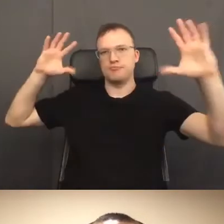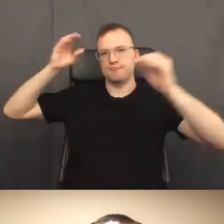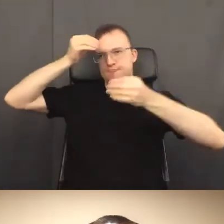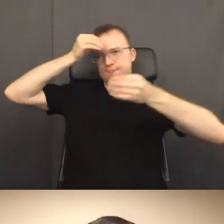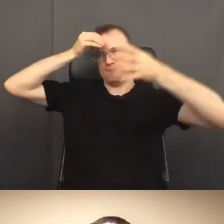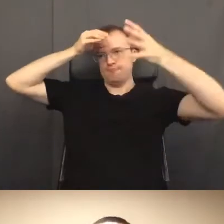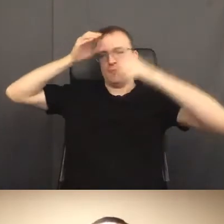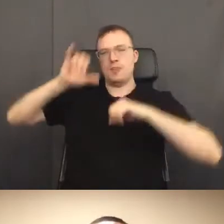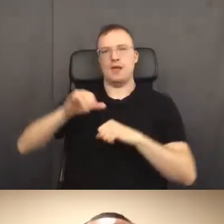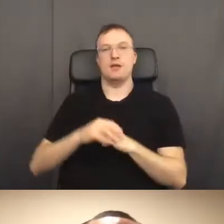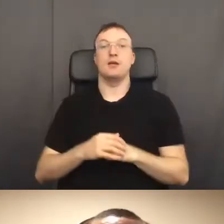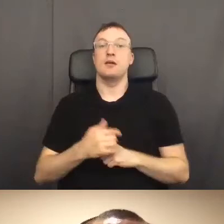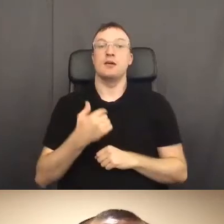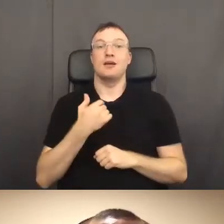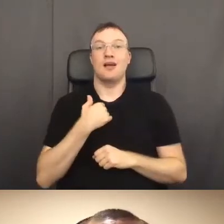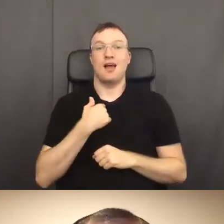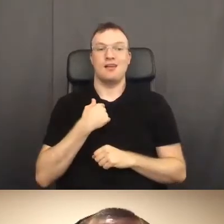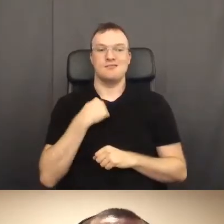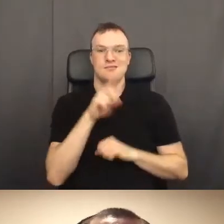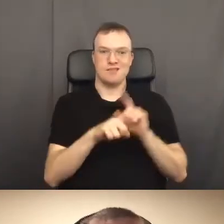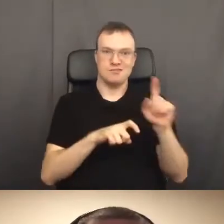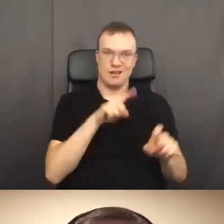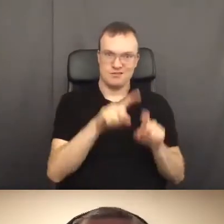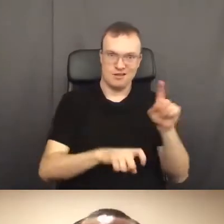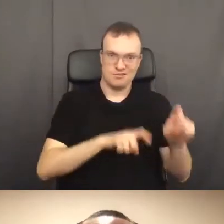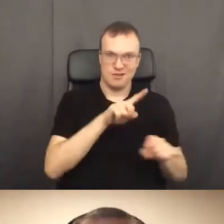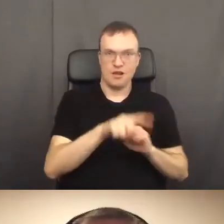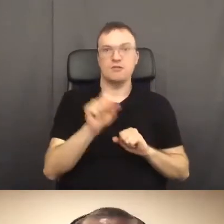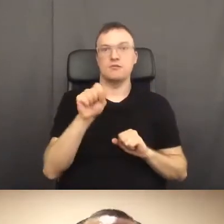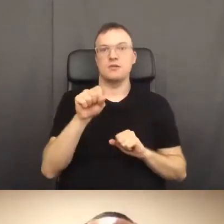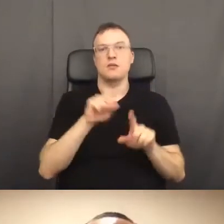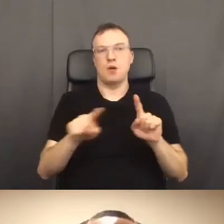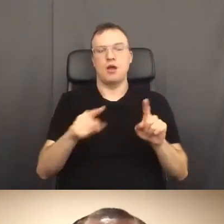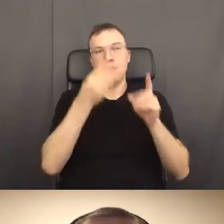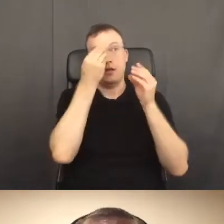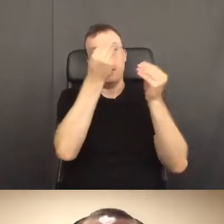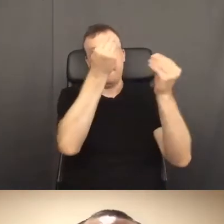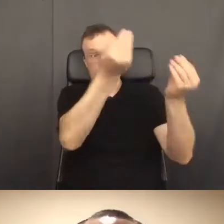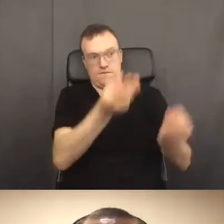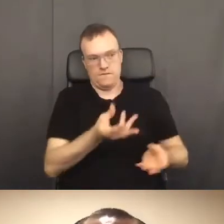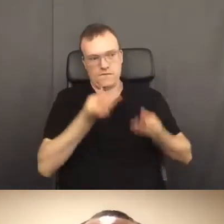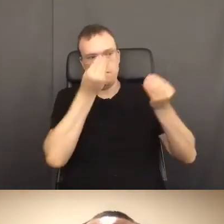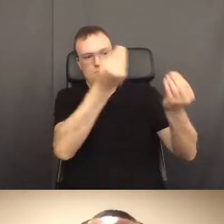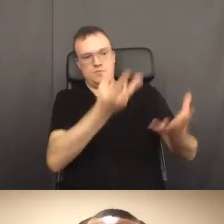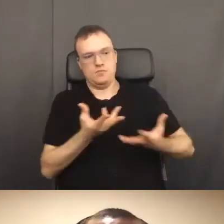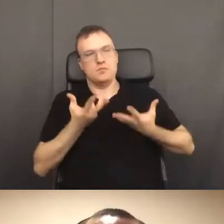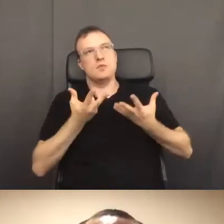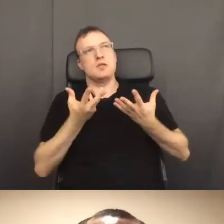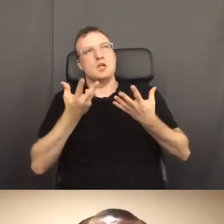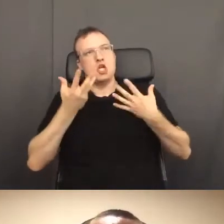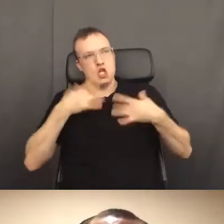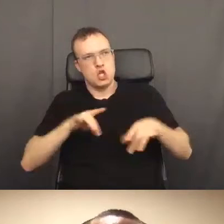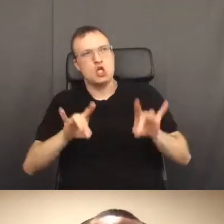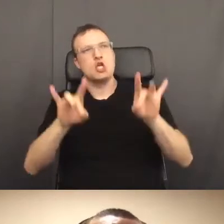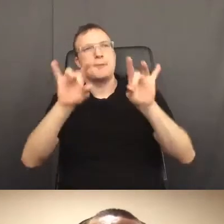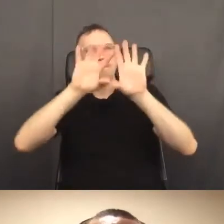even though I was aggressively asking questions, but I was like receiving everything and learning the shape and then